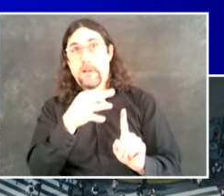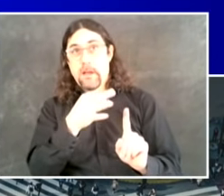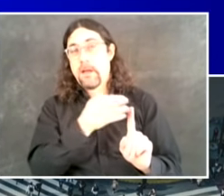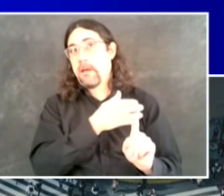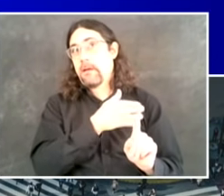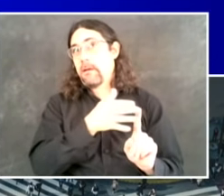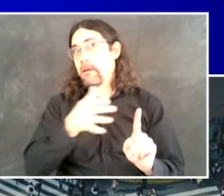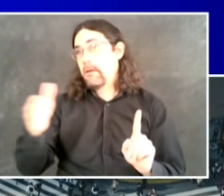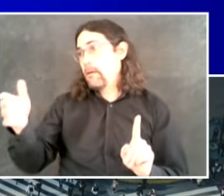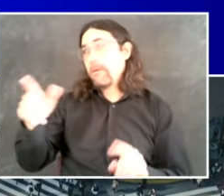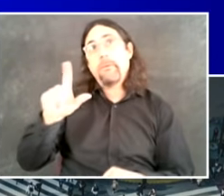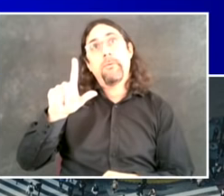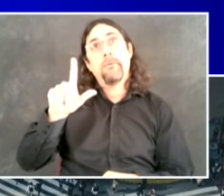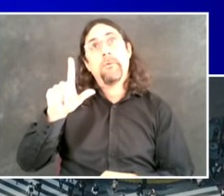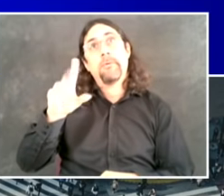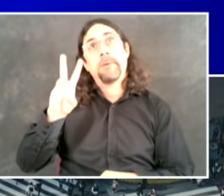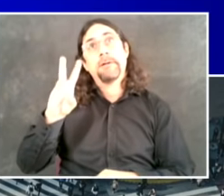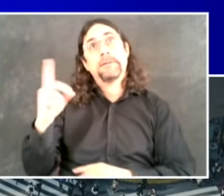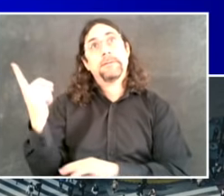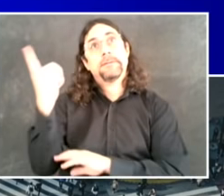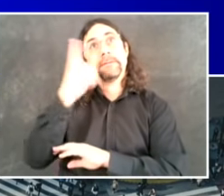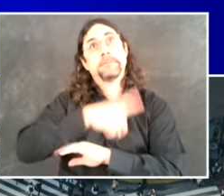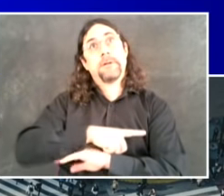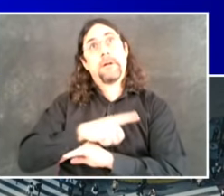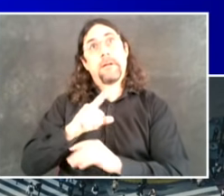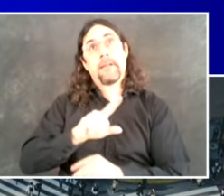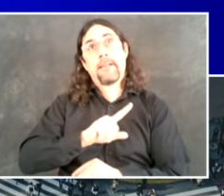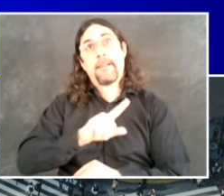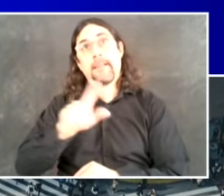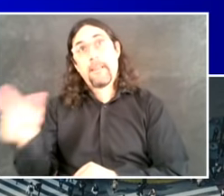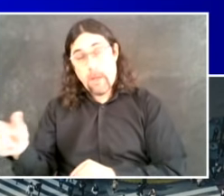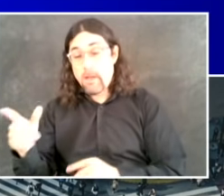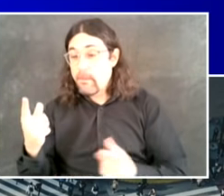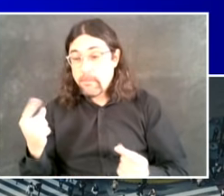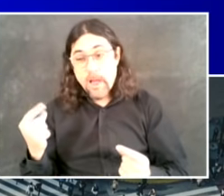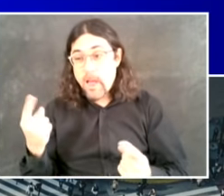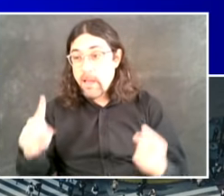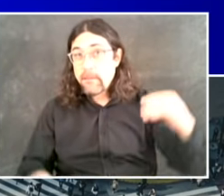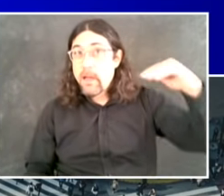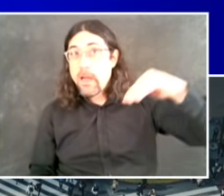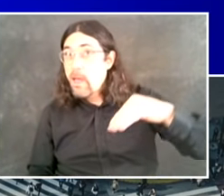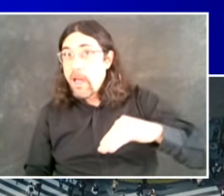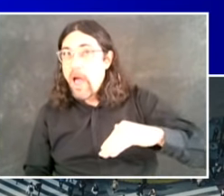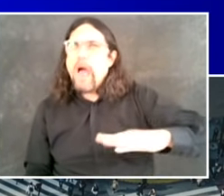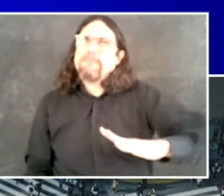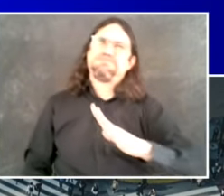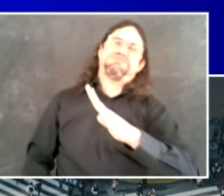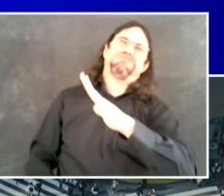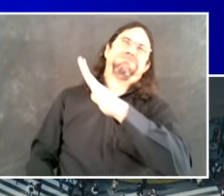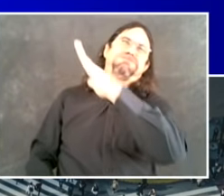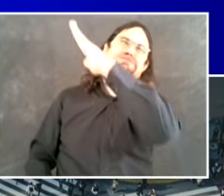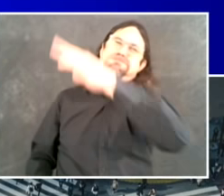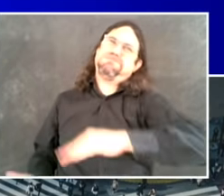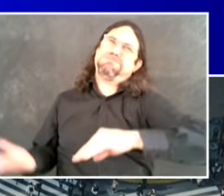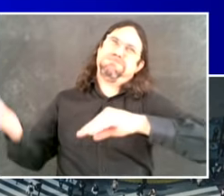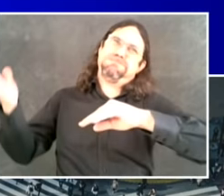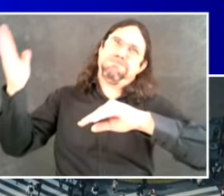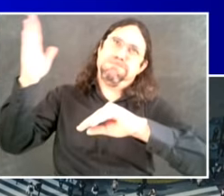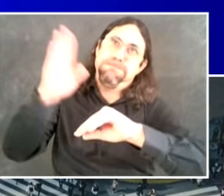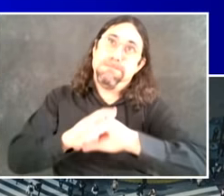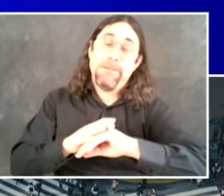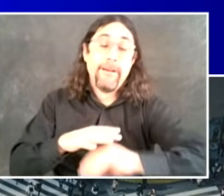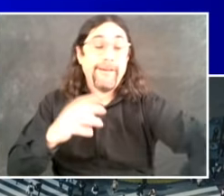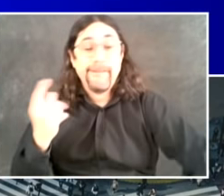Hokkaido. And guess what they had to do, very sadly? They had to go right back to stringent restrictions, and that's what they're